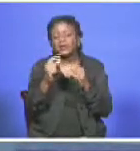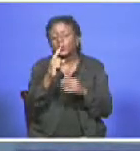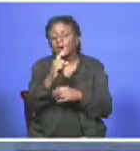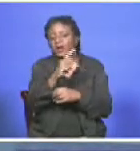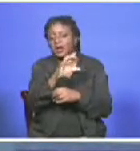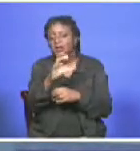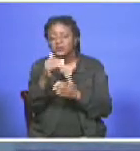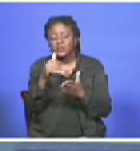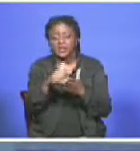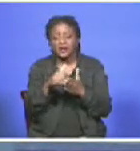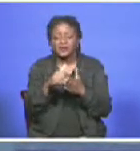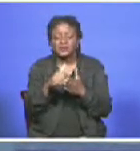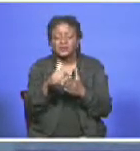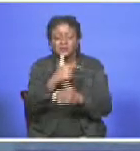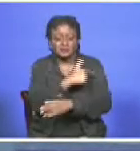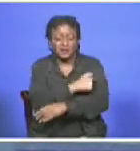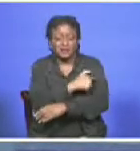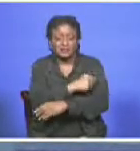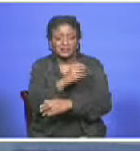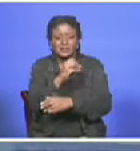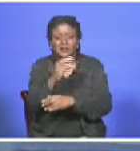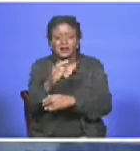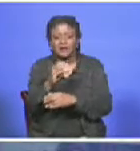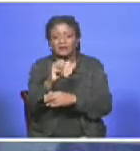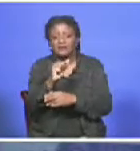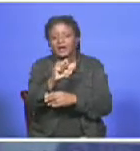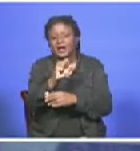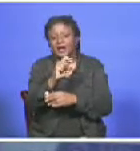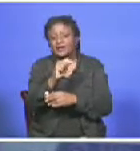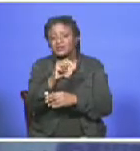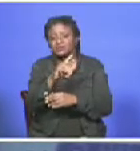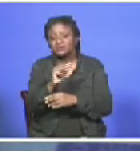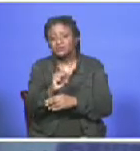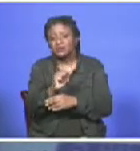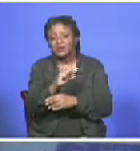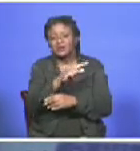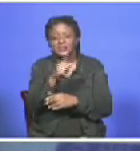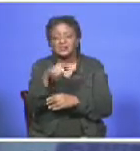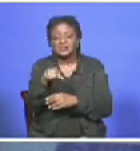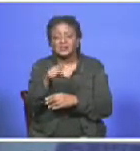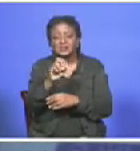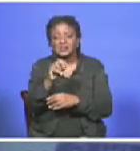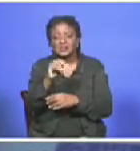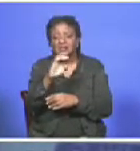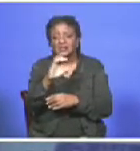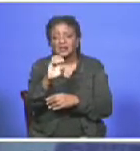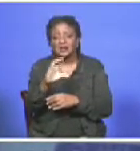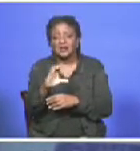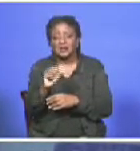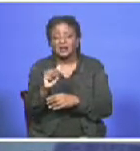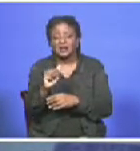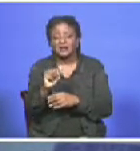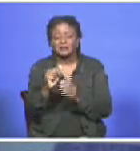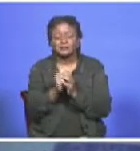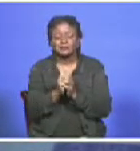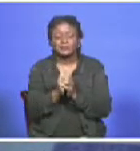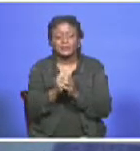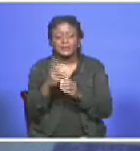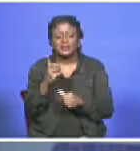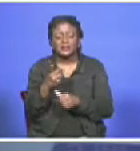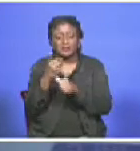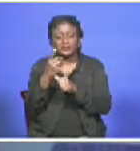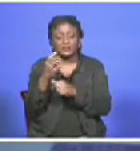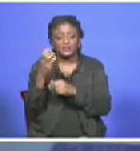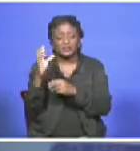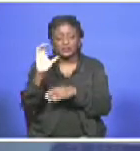AstraZeneca that has been approved by the World Health Organization. Deputy Chief Medical Officer Dr. DeLon Brennan joined Daryl Miller